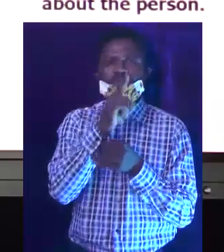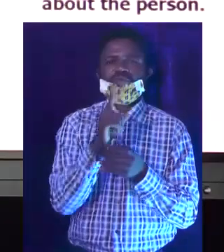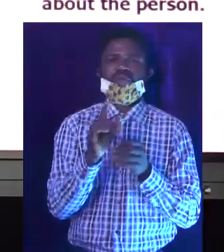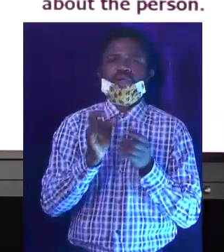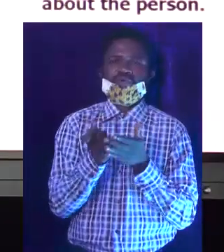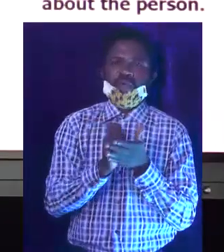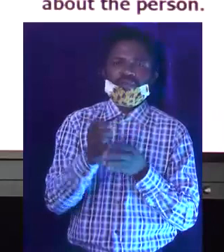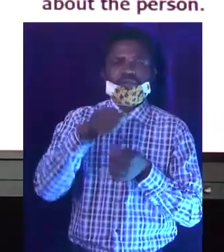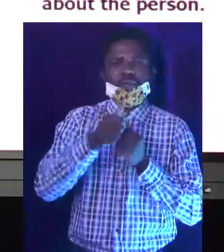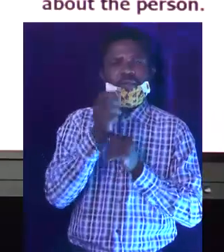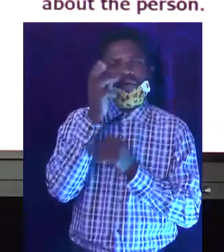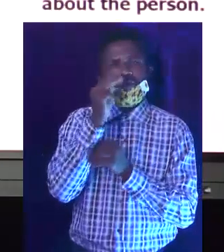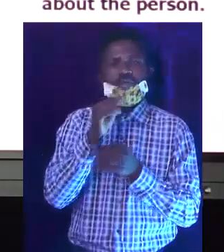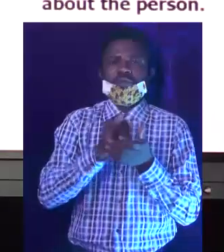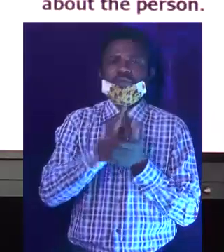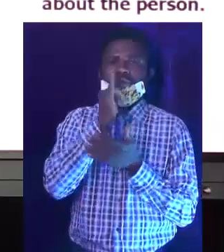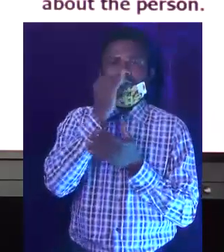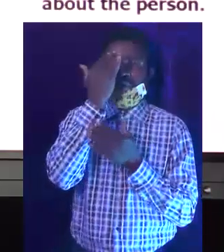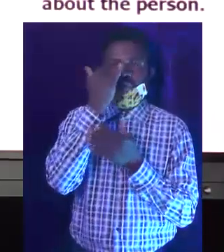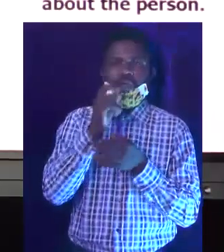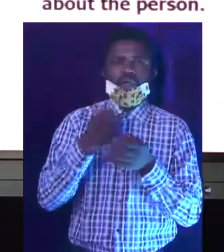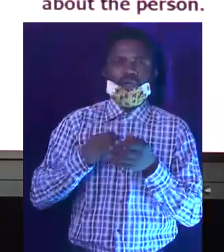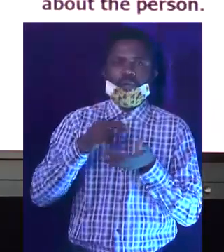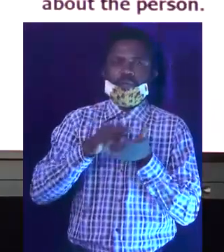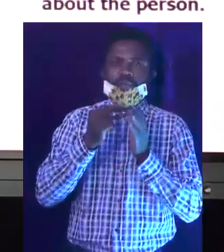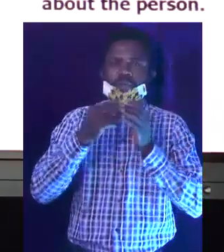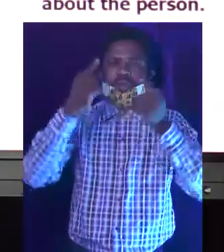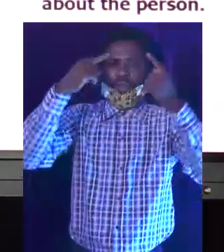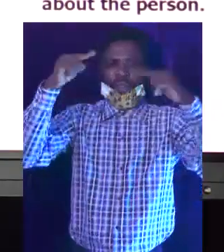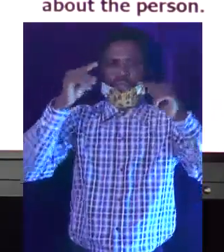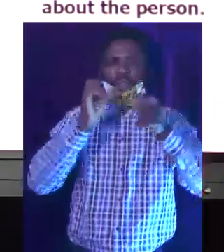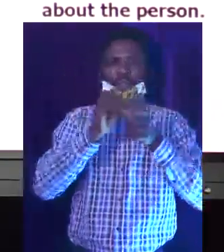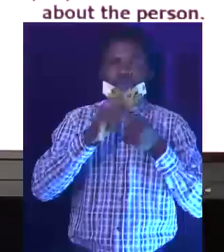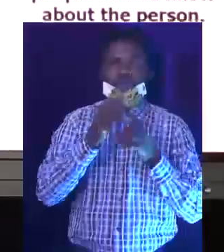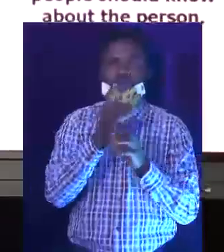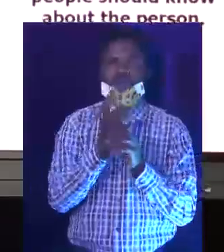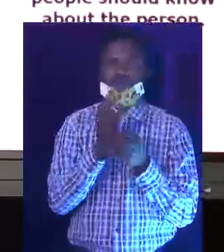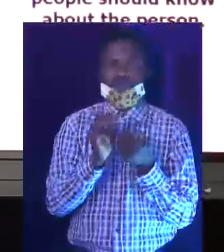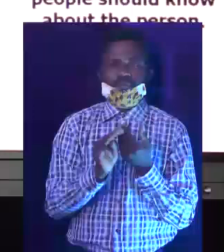person? That is what we mean by the milestone, the achievement.